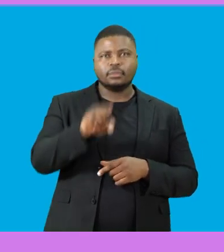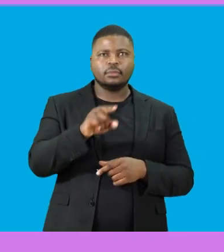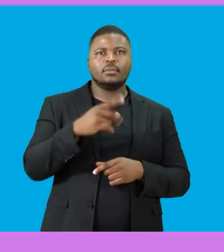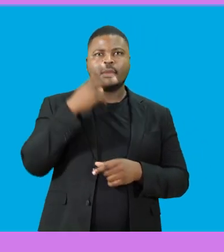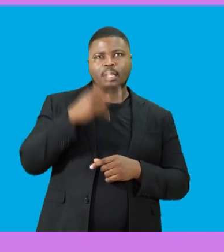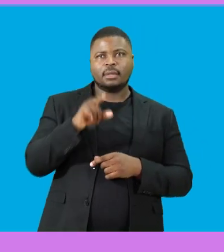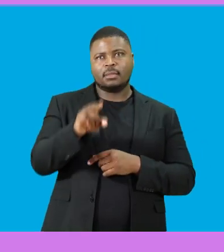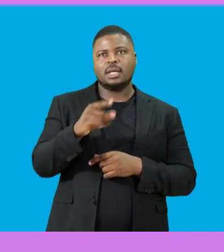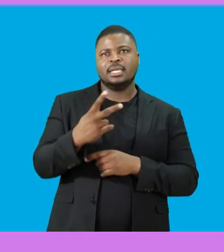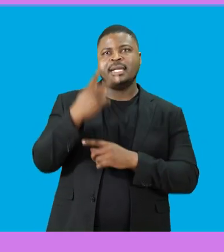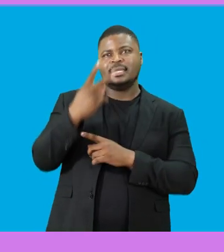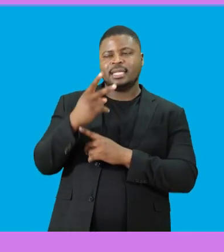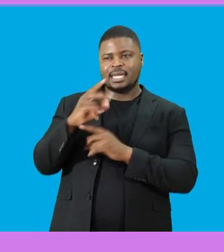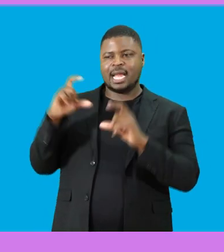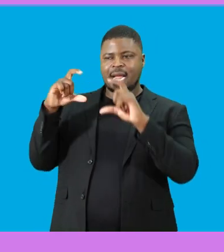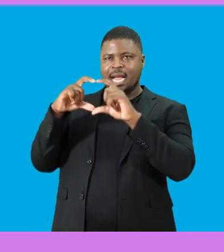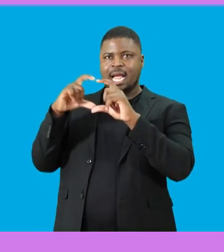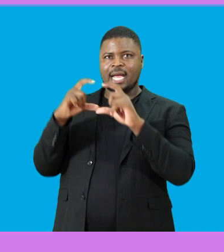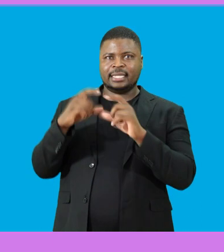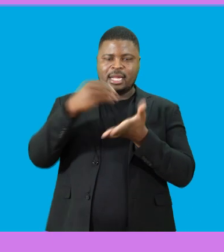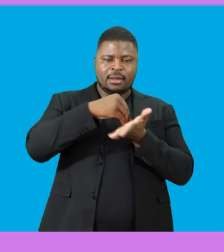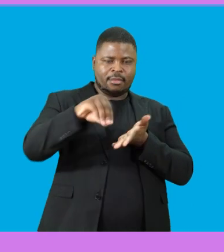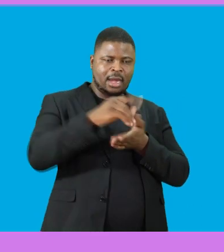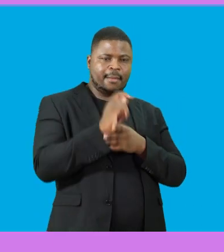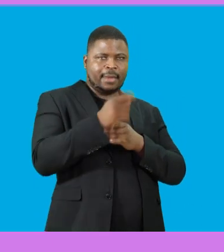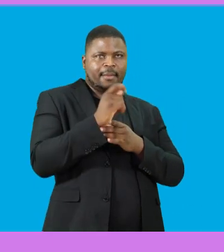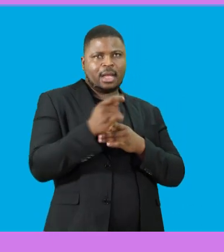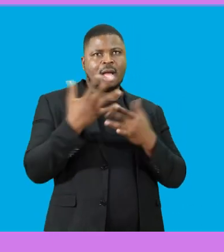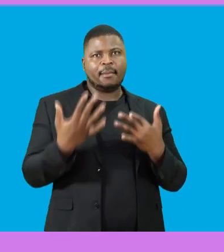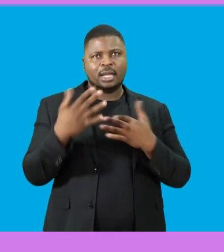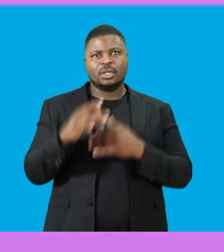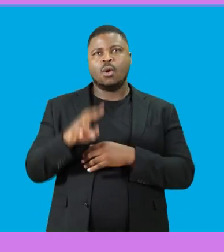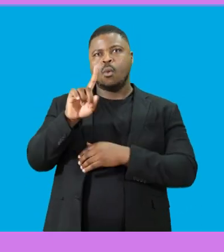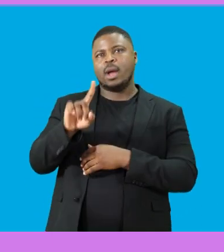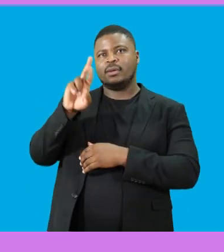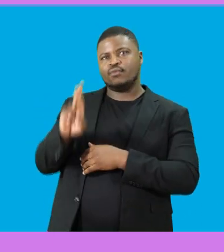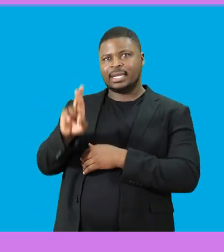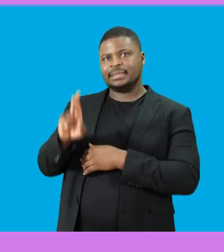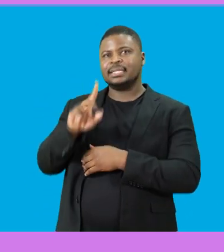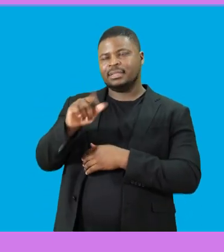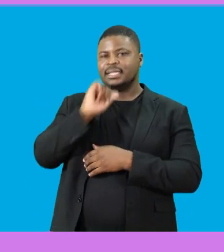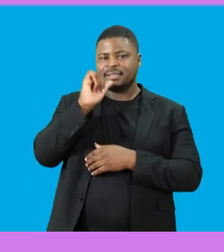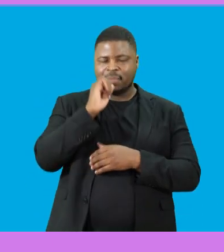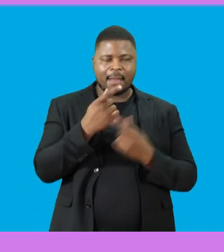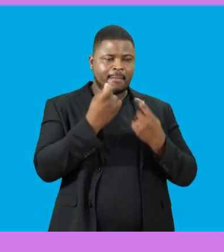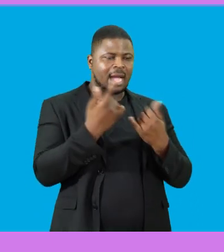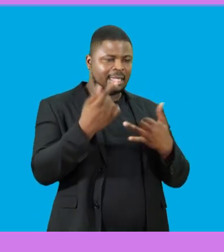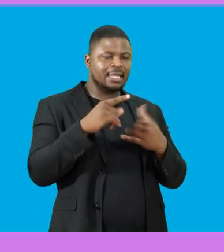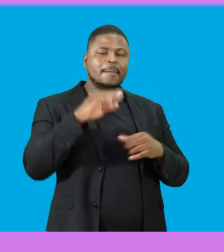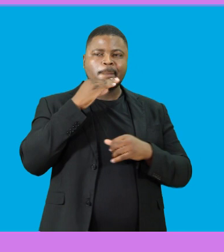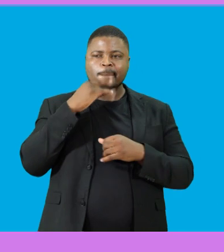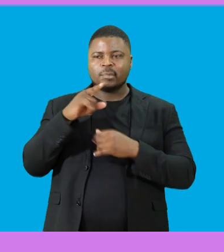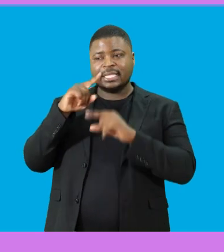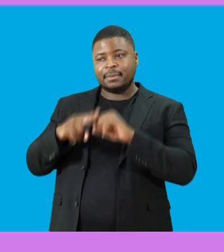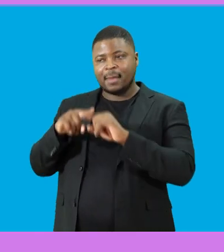the 3 card purchases. 3 card purchases, a card purchase is charged at 1 rand regardless of the amount. So it's not